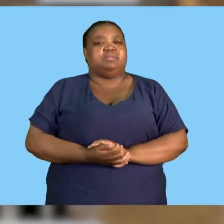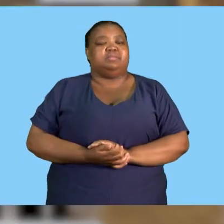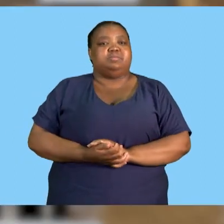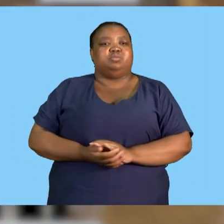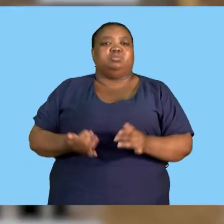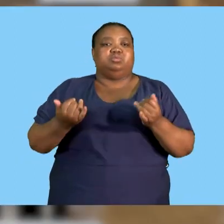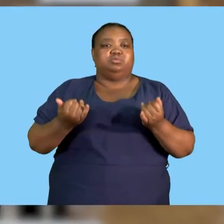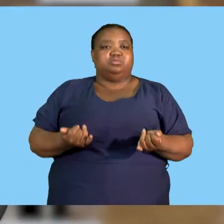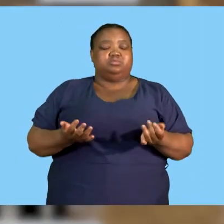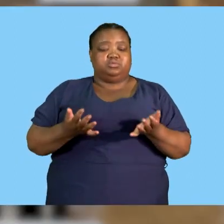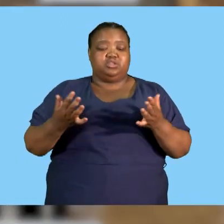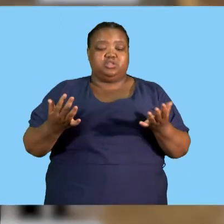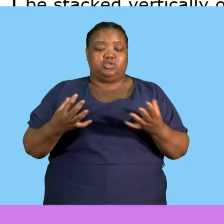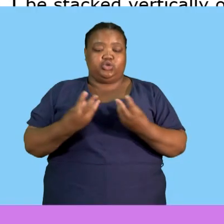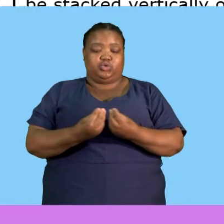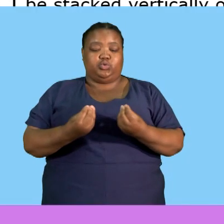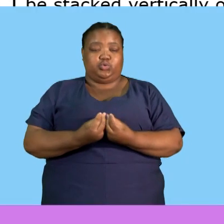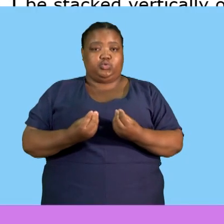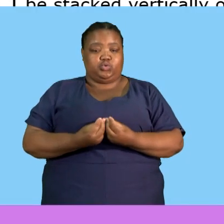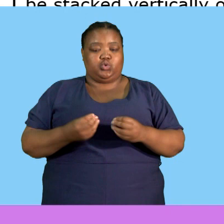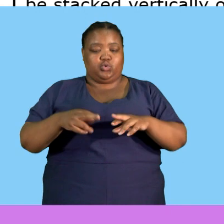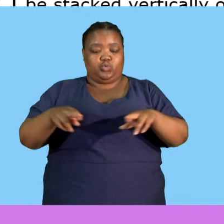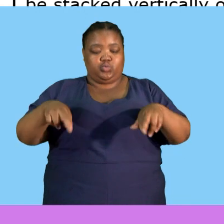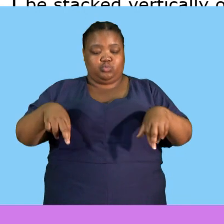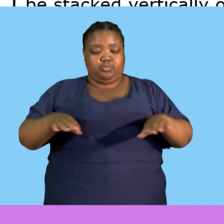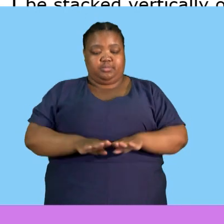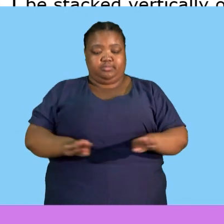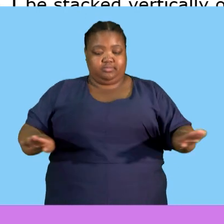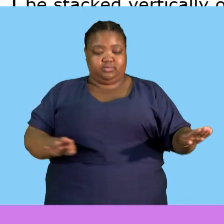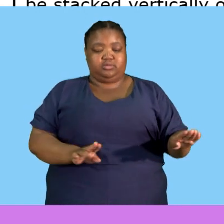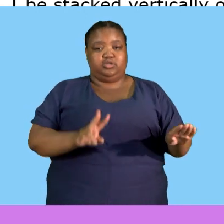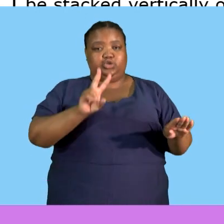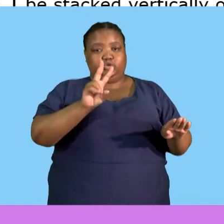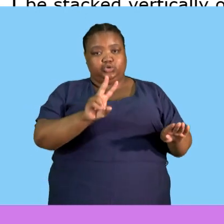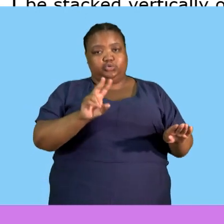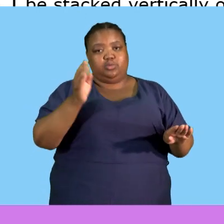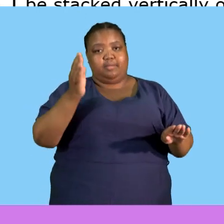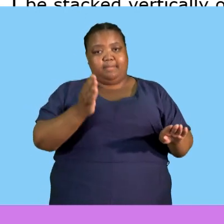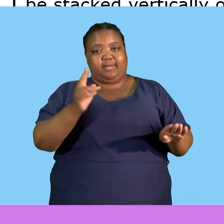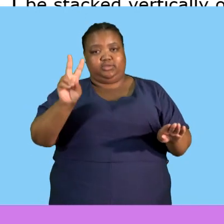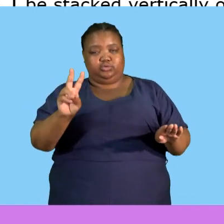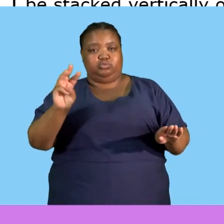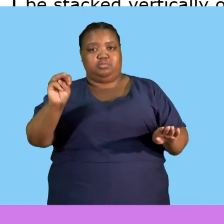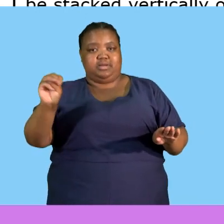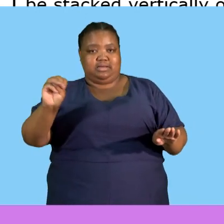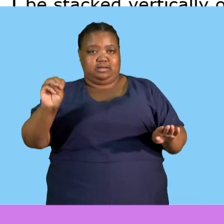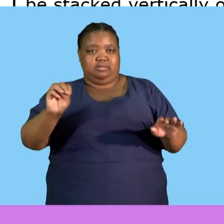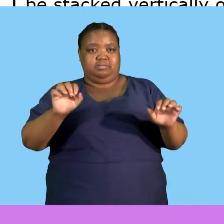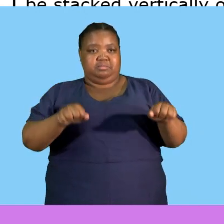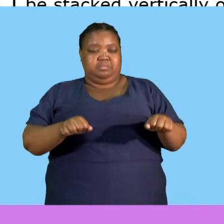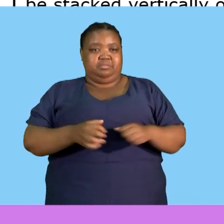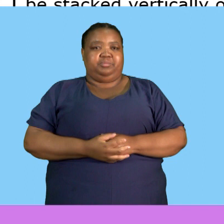again, when I look at this, I can see the area of the storeroom, the floor of the storeroom, right? It's 2 by 2 meter